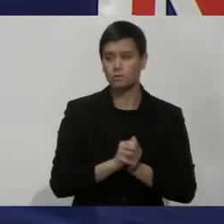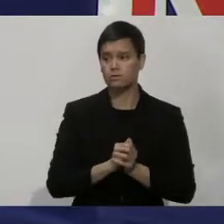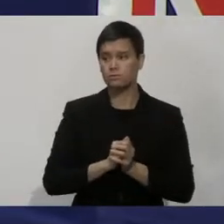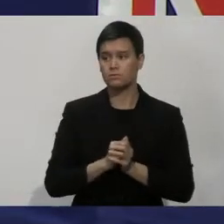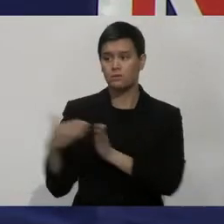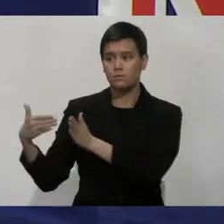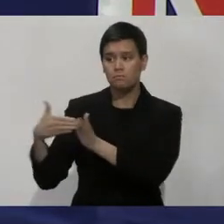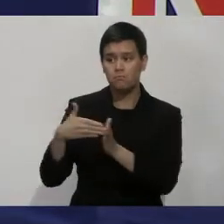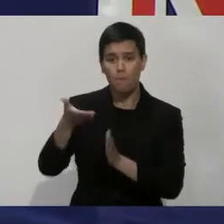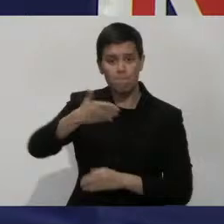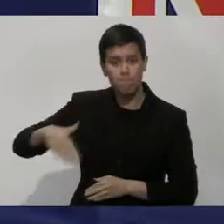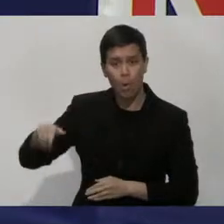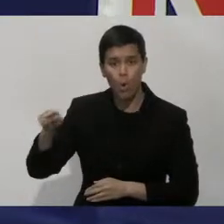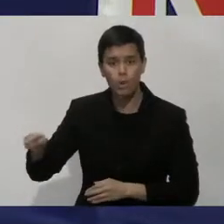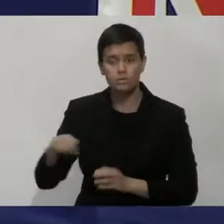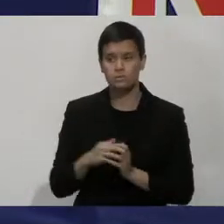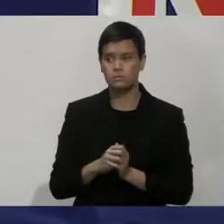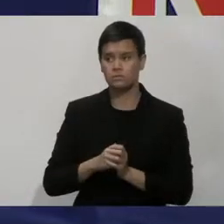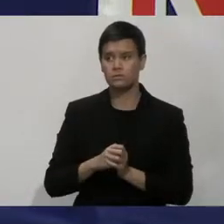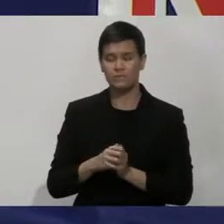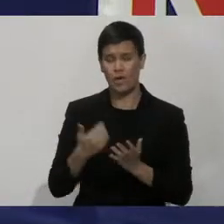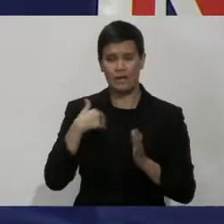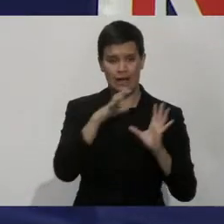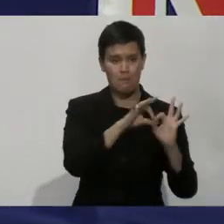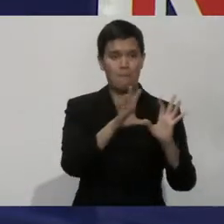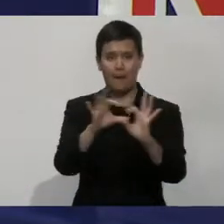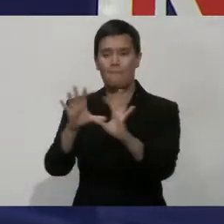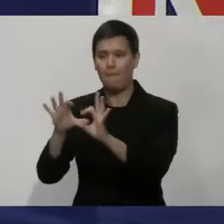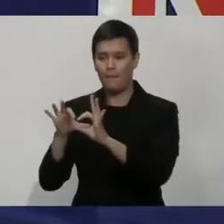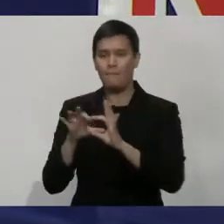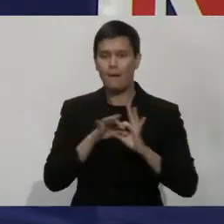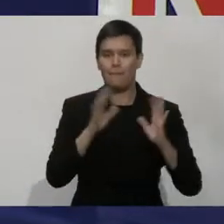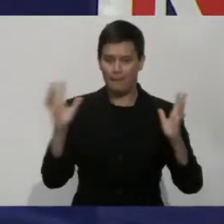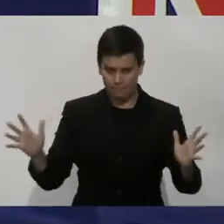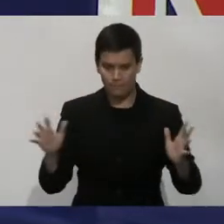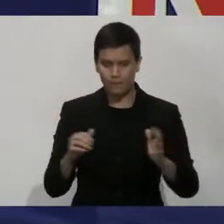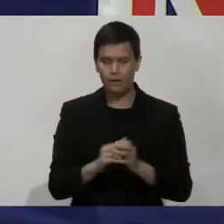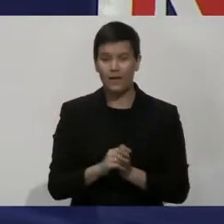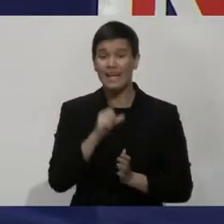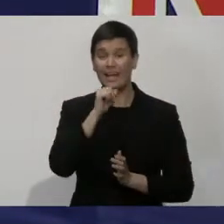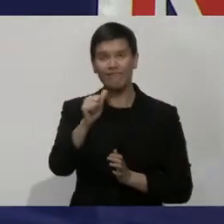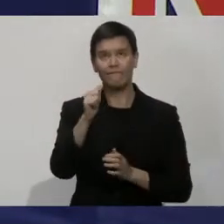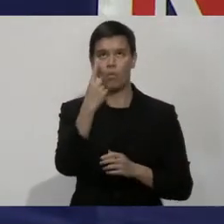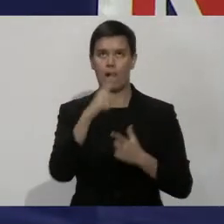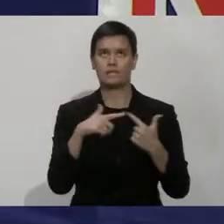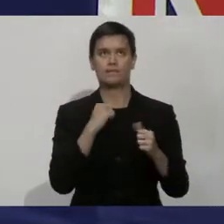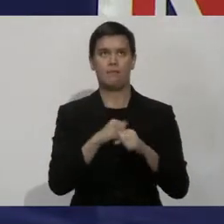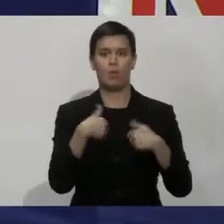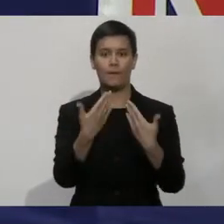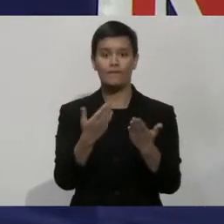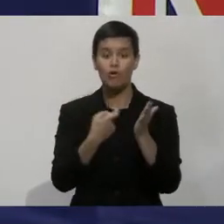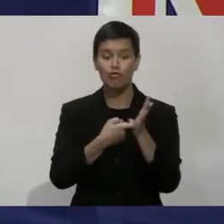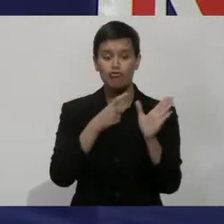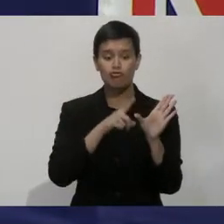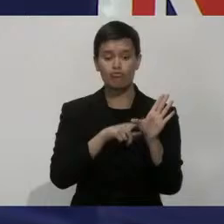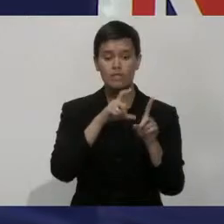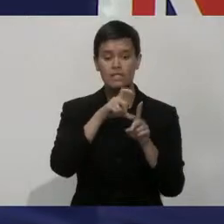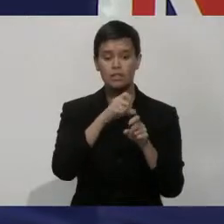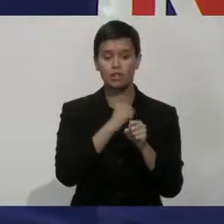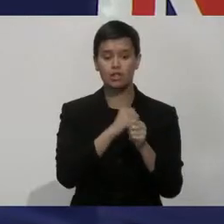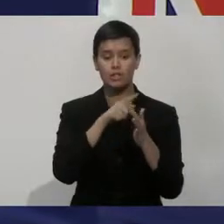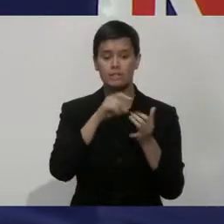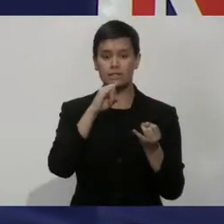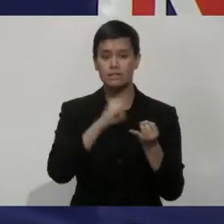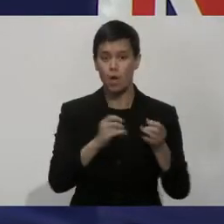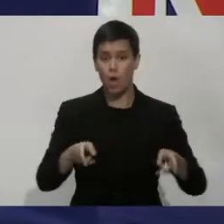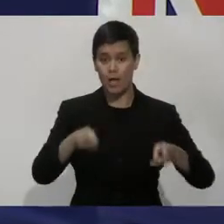process of rolling that out. And if we think about, say, the Ridges Hotel, there was testing at that hotel available on the 23rd and the